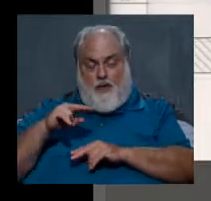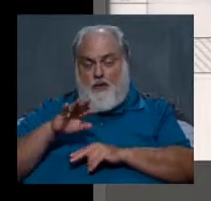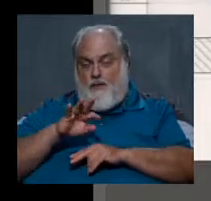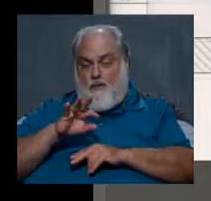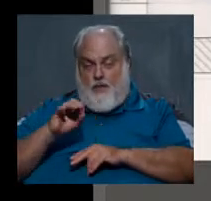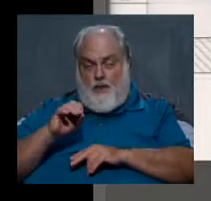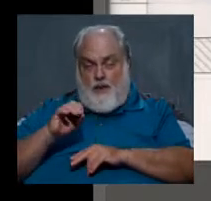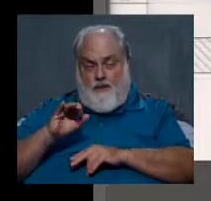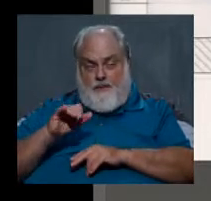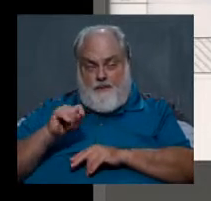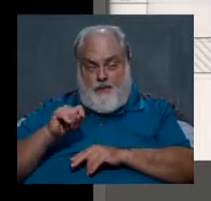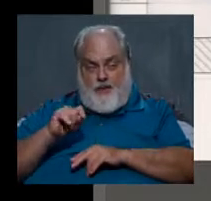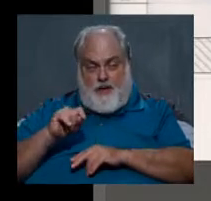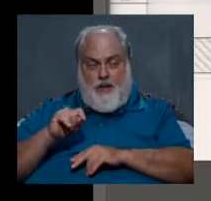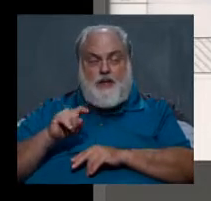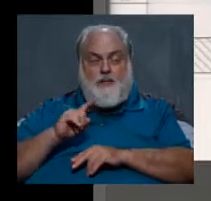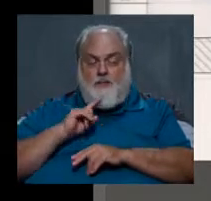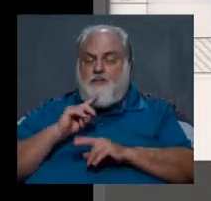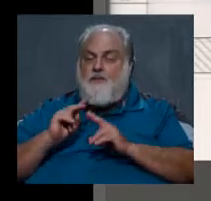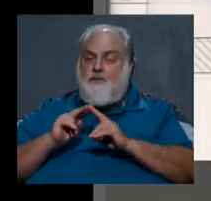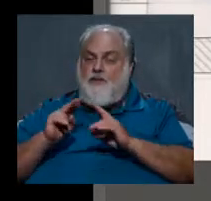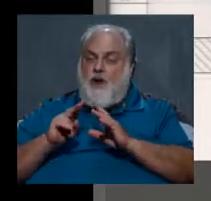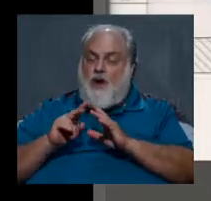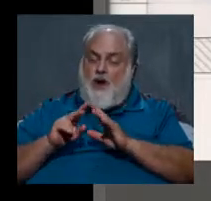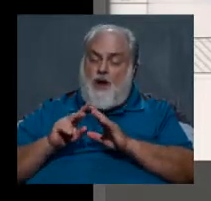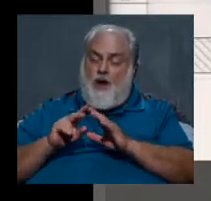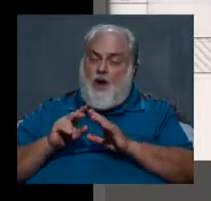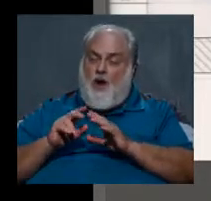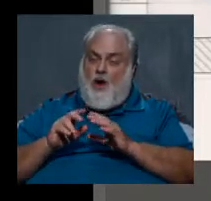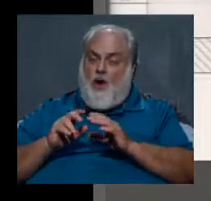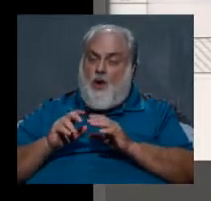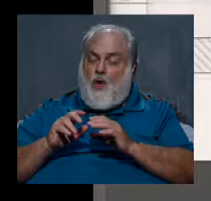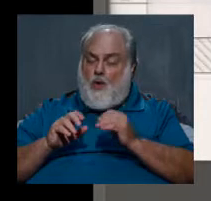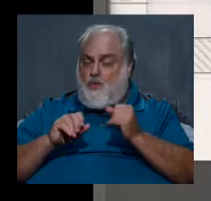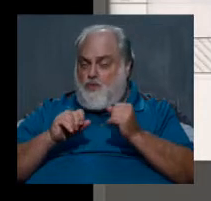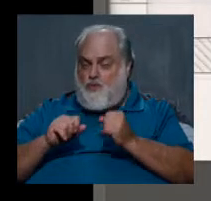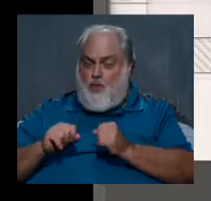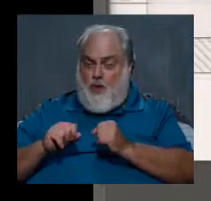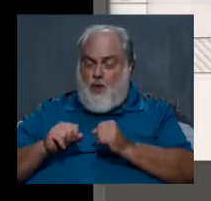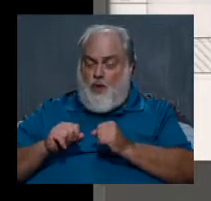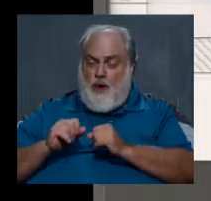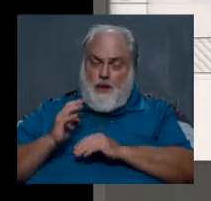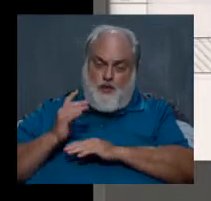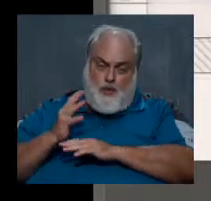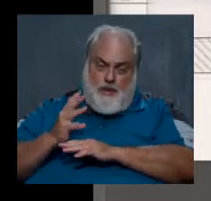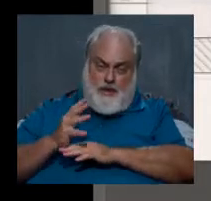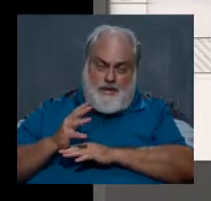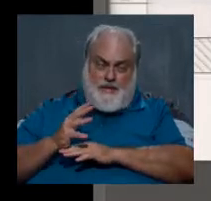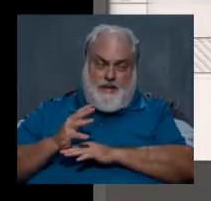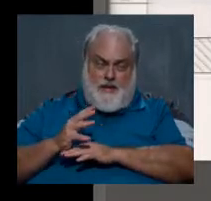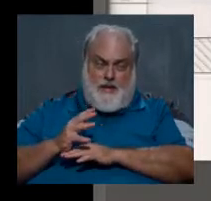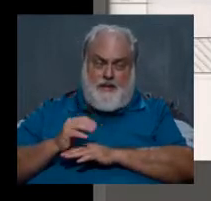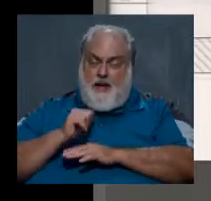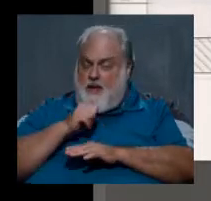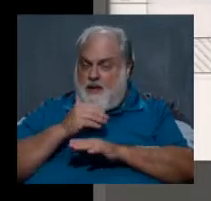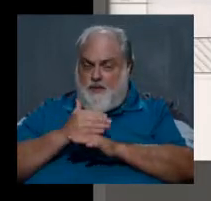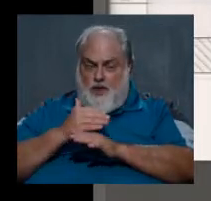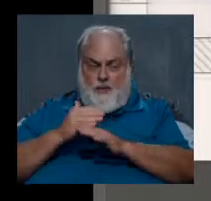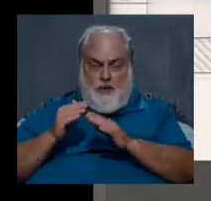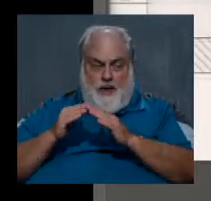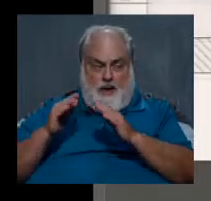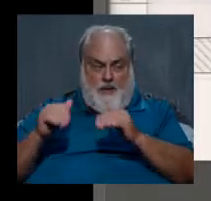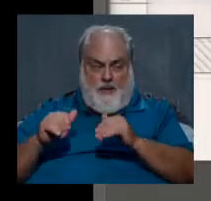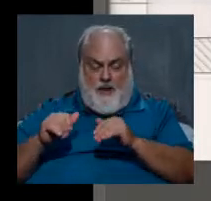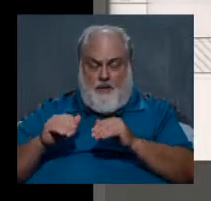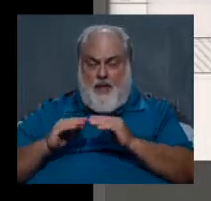obstacle. There are some very mature specimens, some dense growth there in that undisturbed buffer. And the house